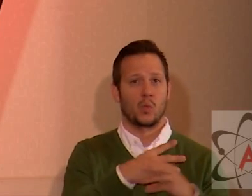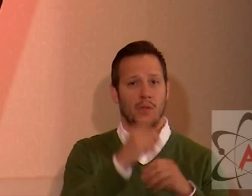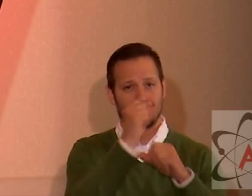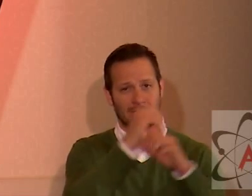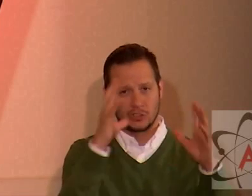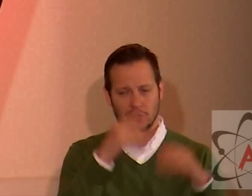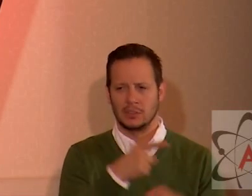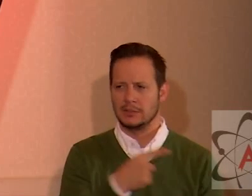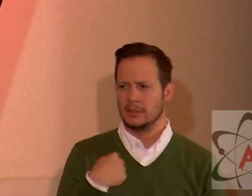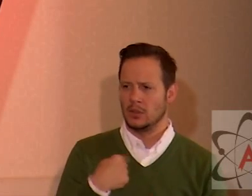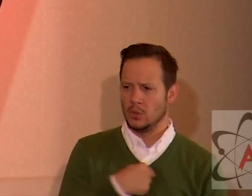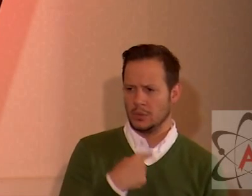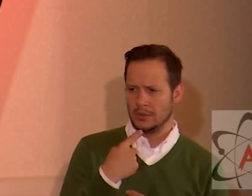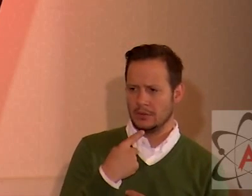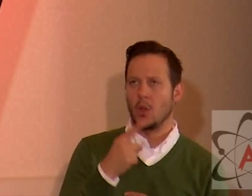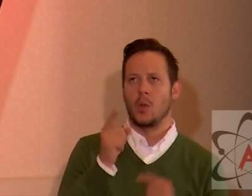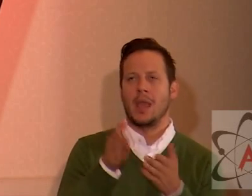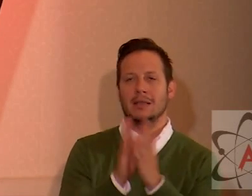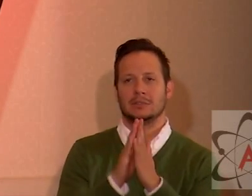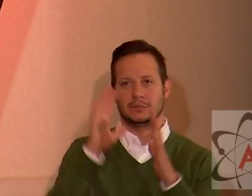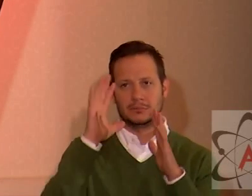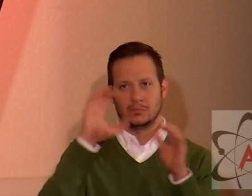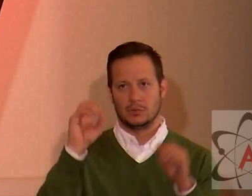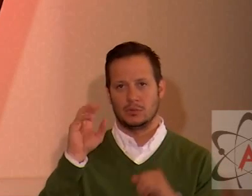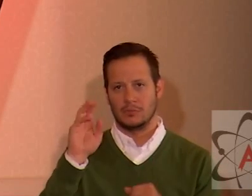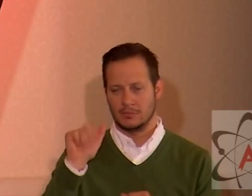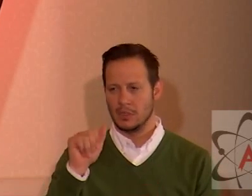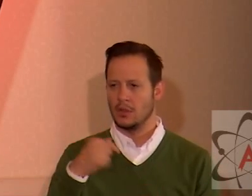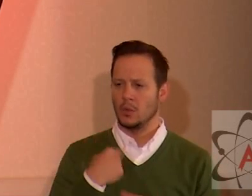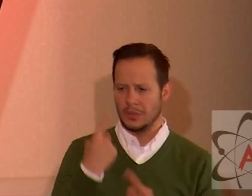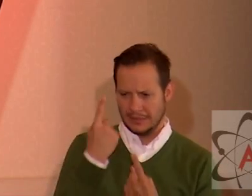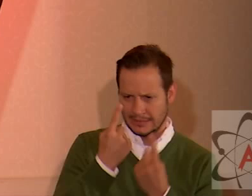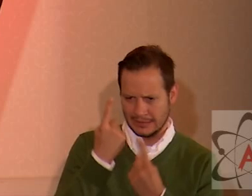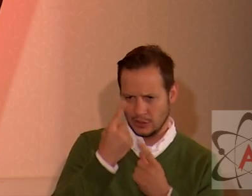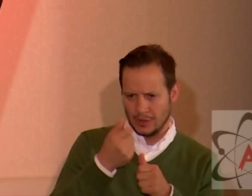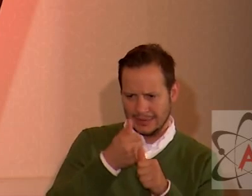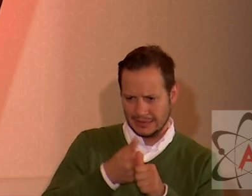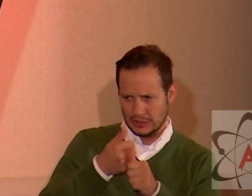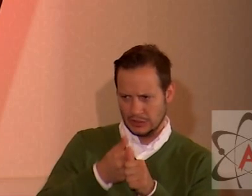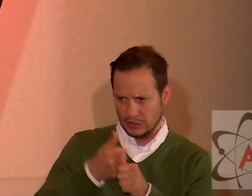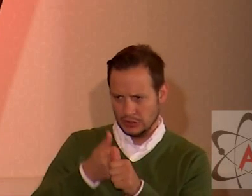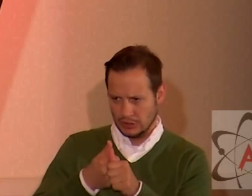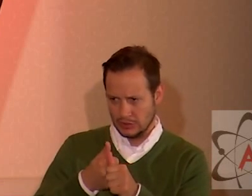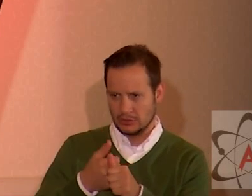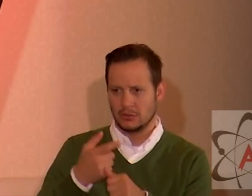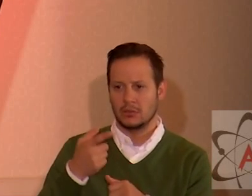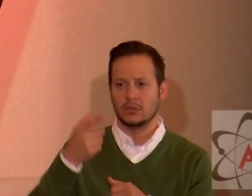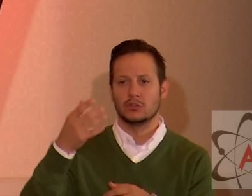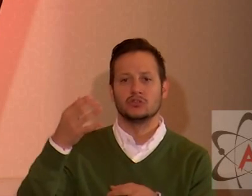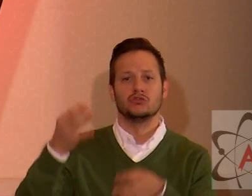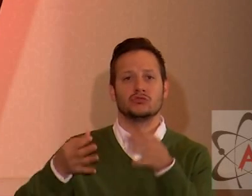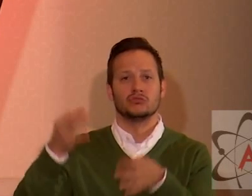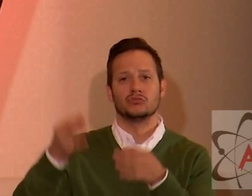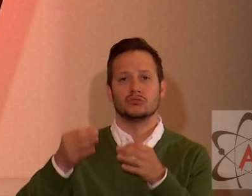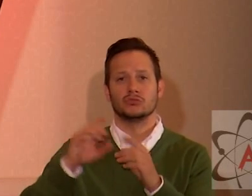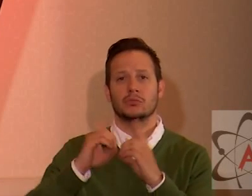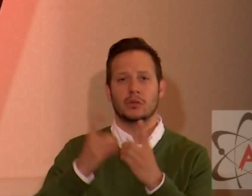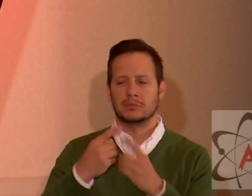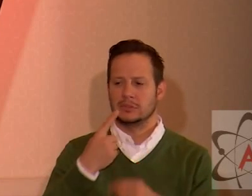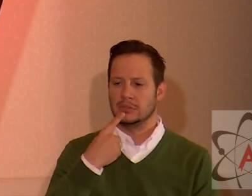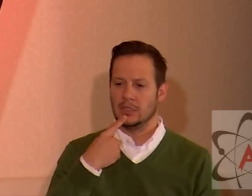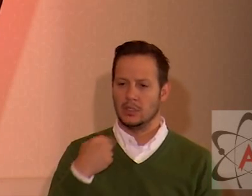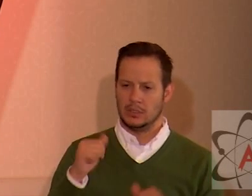considering each of these on a case-by-case basis. We recently learned what that phrase means to the Justice Department. Justice Department says